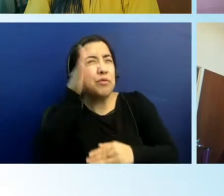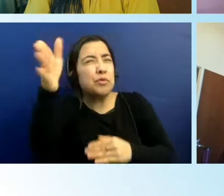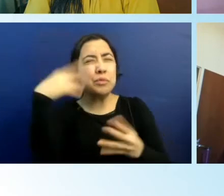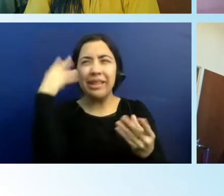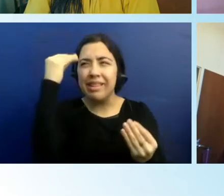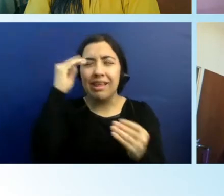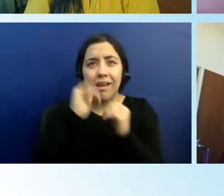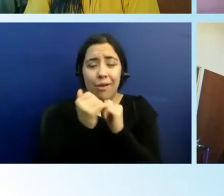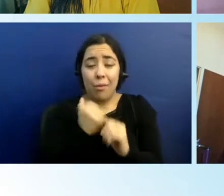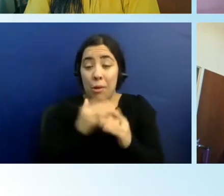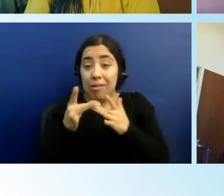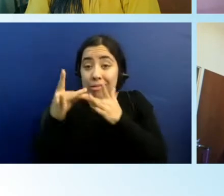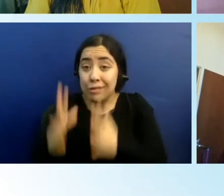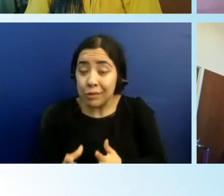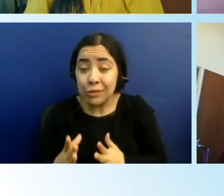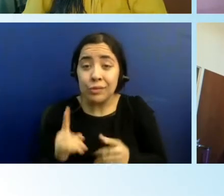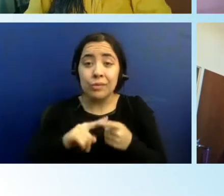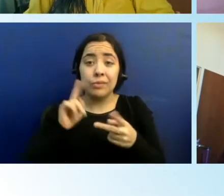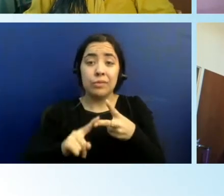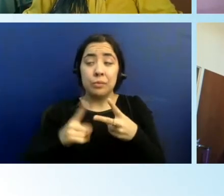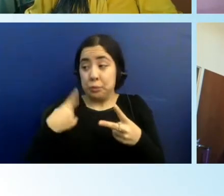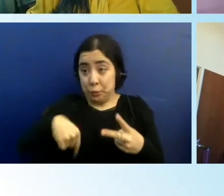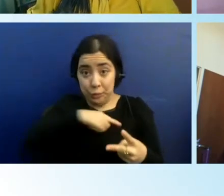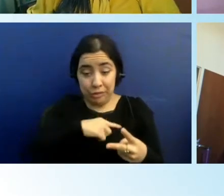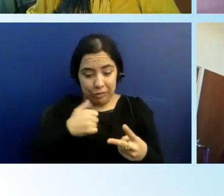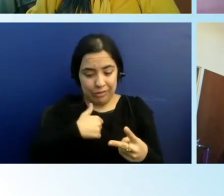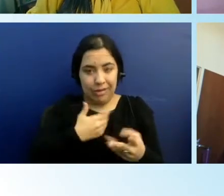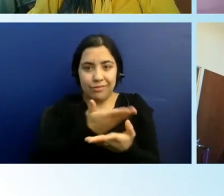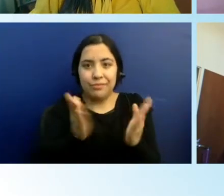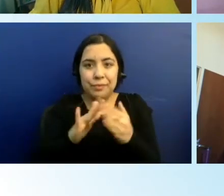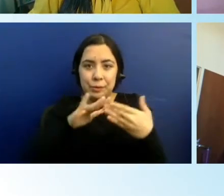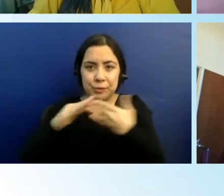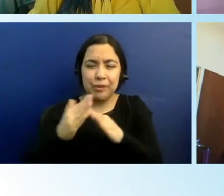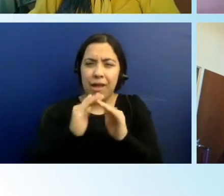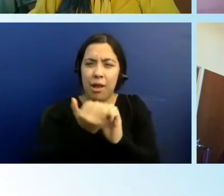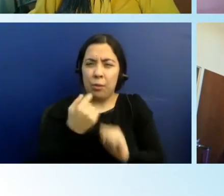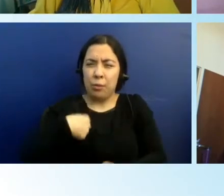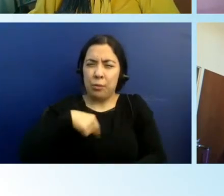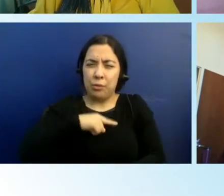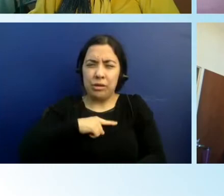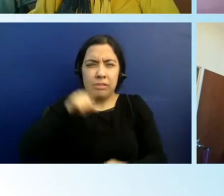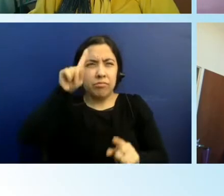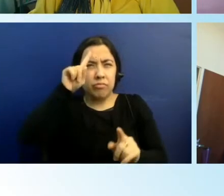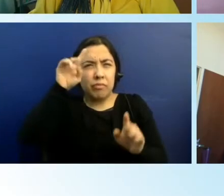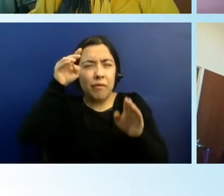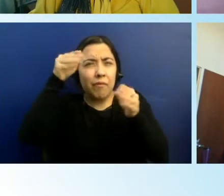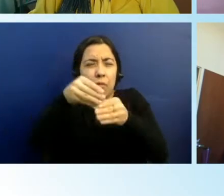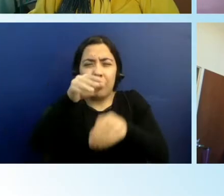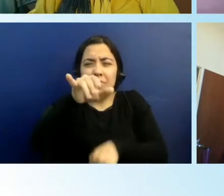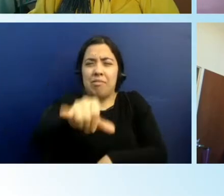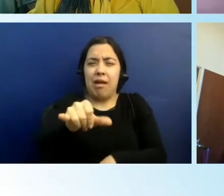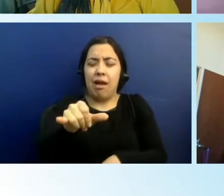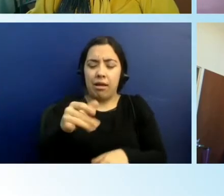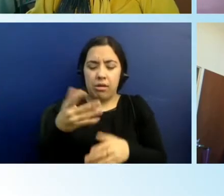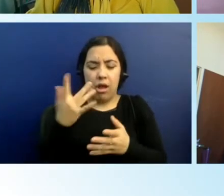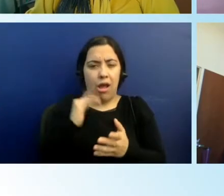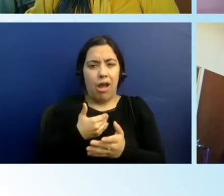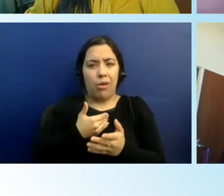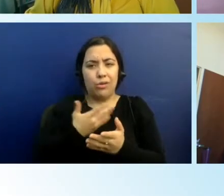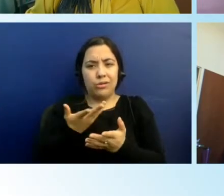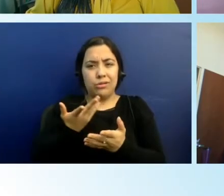as community continue to focus on that so that at the core we are working towards